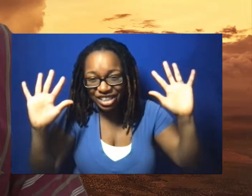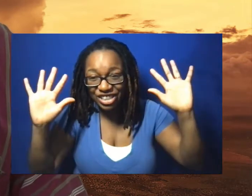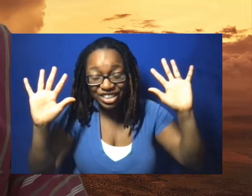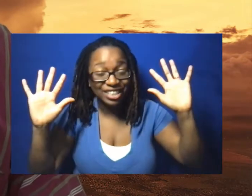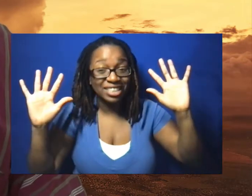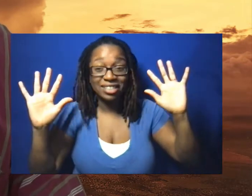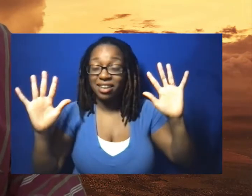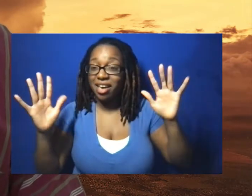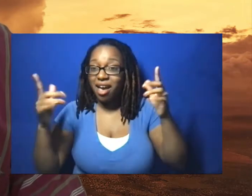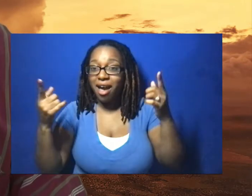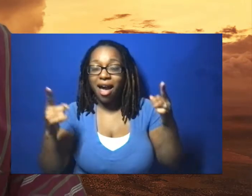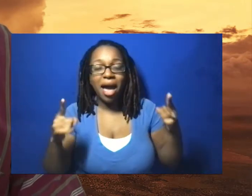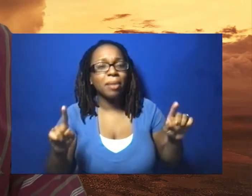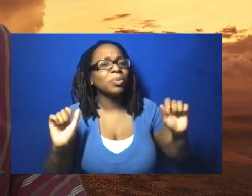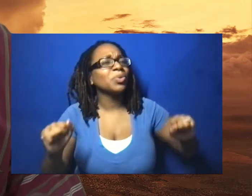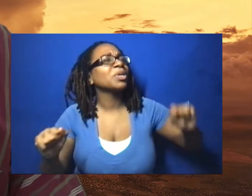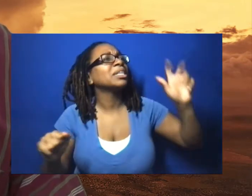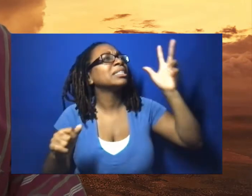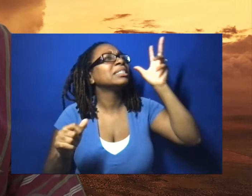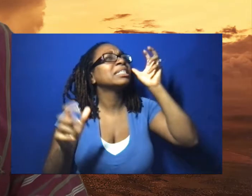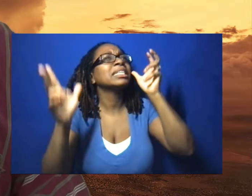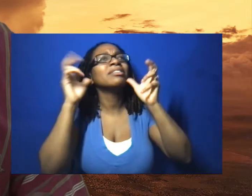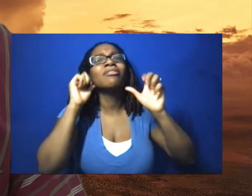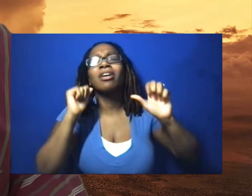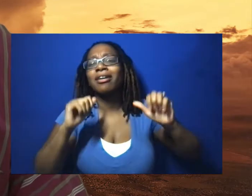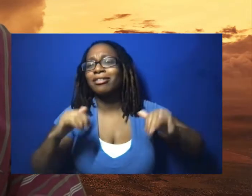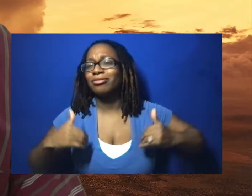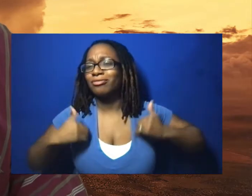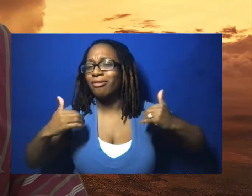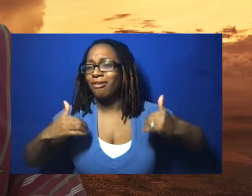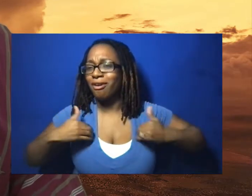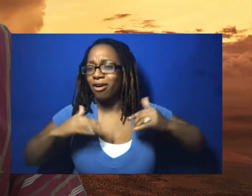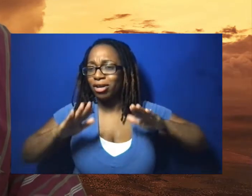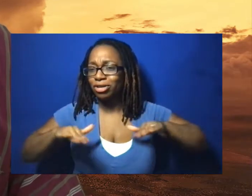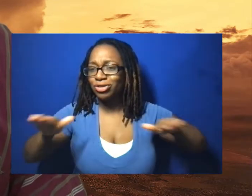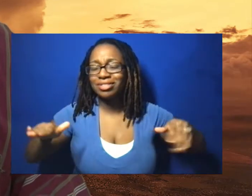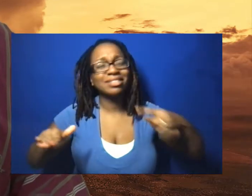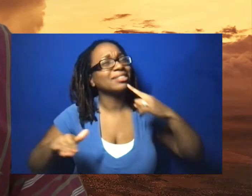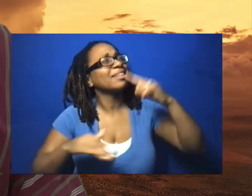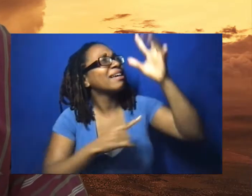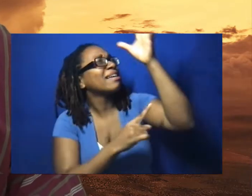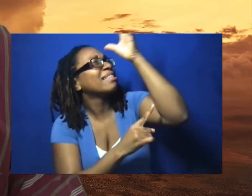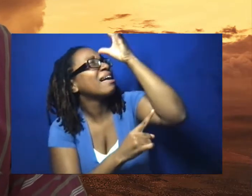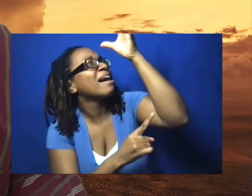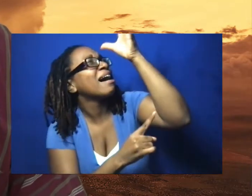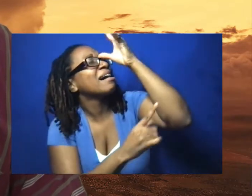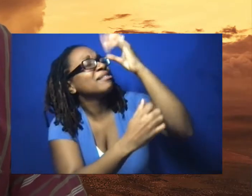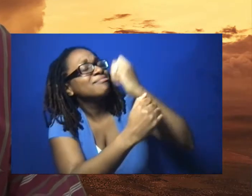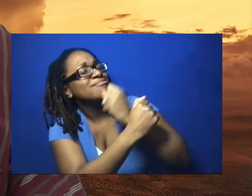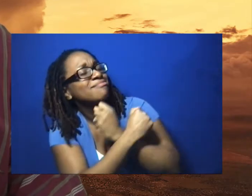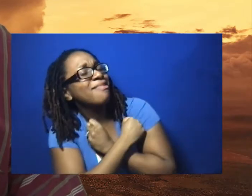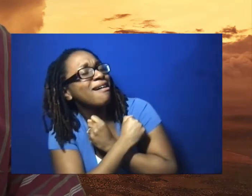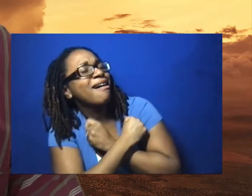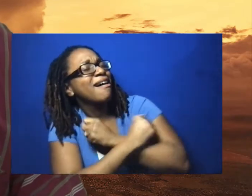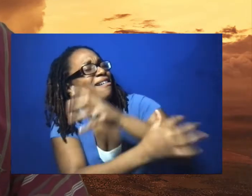you could hear the voices of little ones saying, Daddy, I love you, Daddy, I love